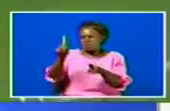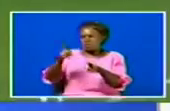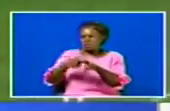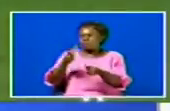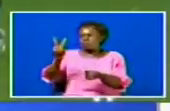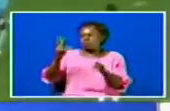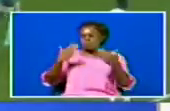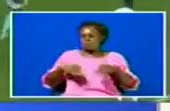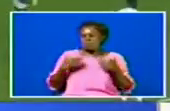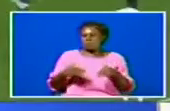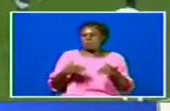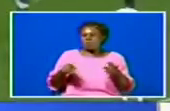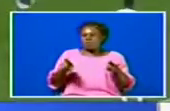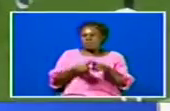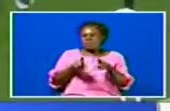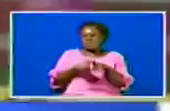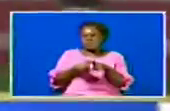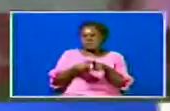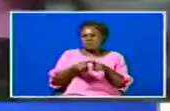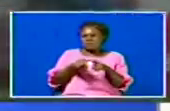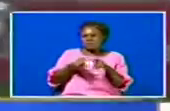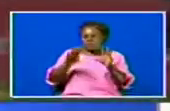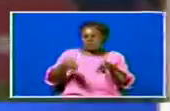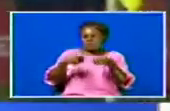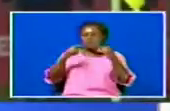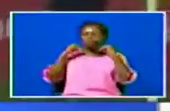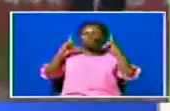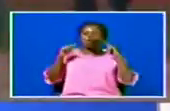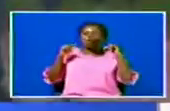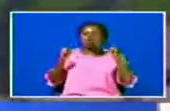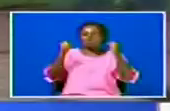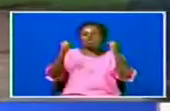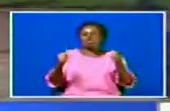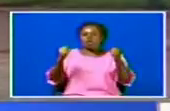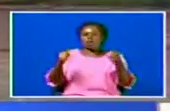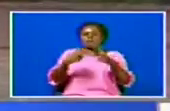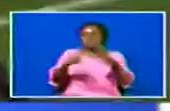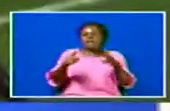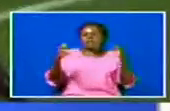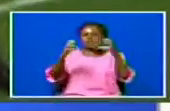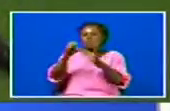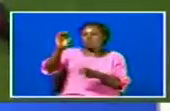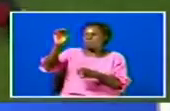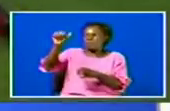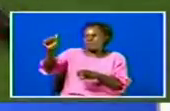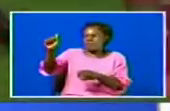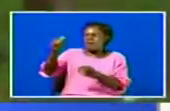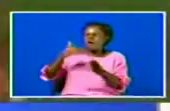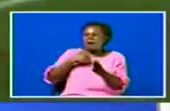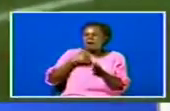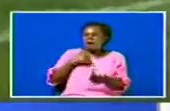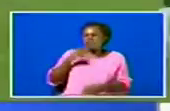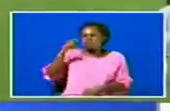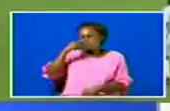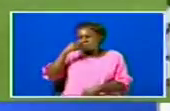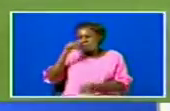El Ahadad and Acharaf Ben Chaki gave the host a strong start in Group A that also has Sudan and Guinea. You had